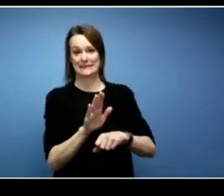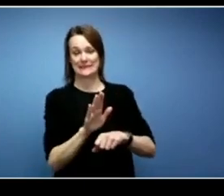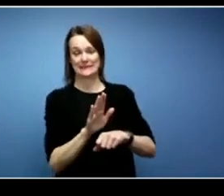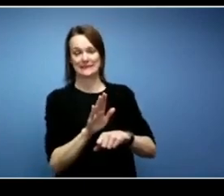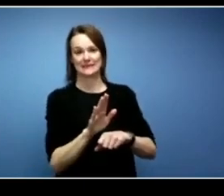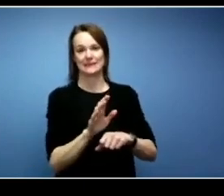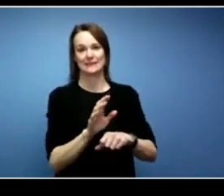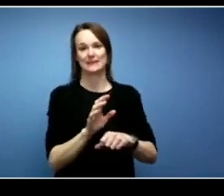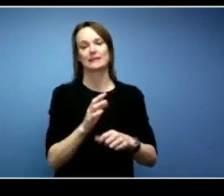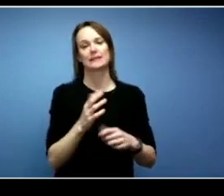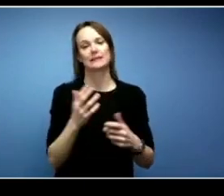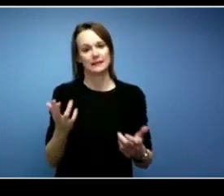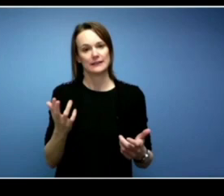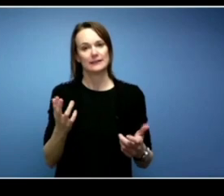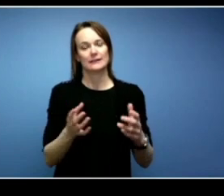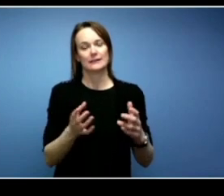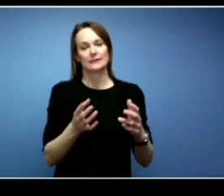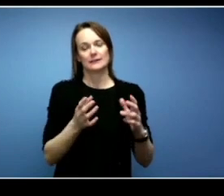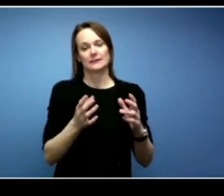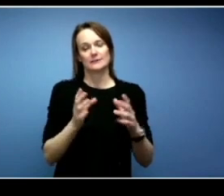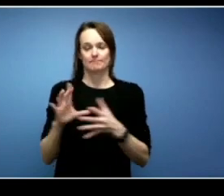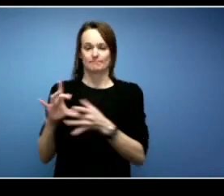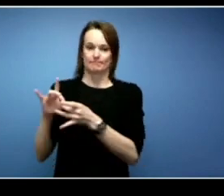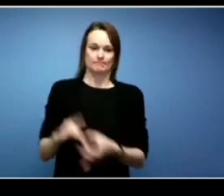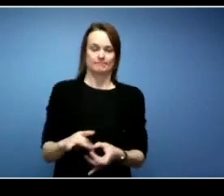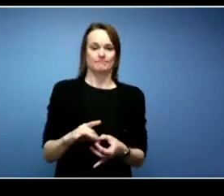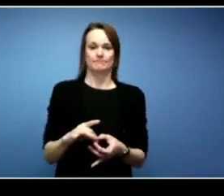the foundation of living,